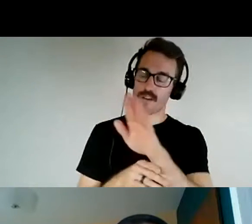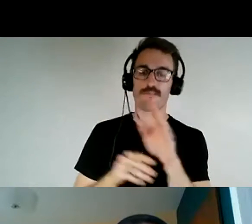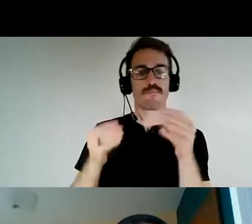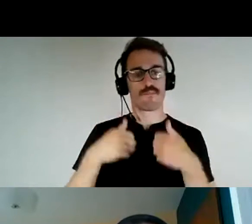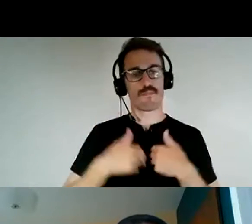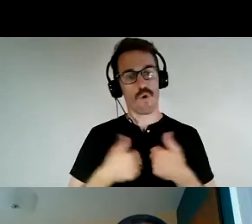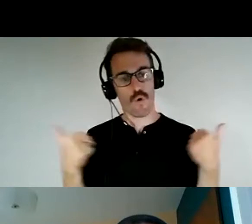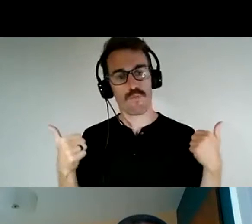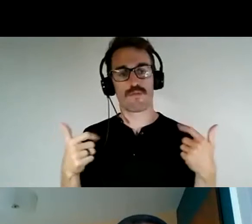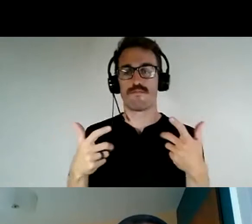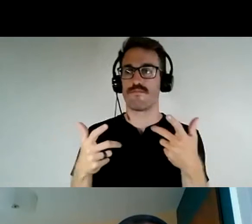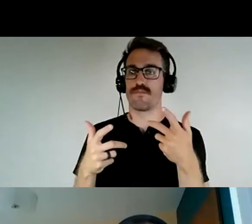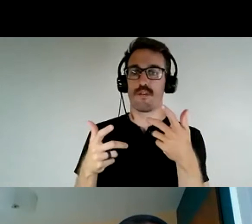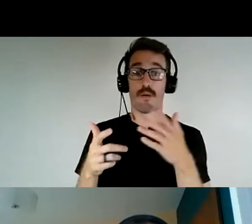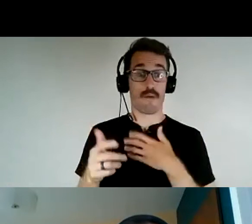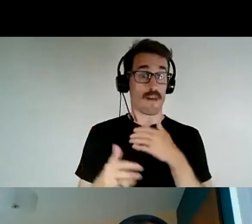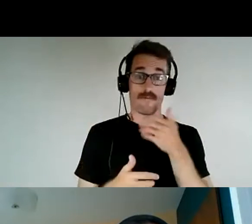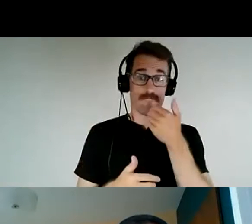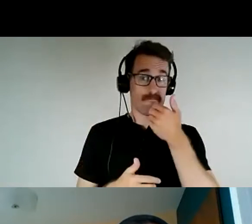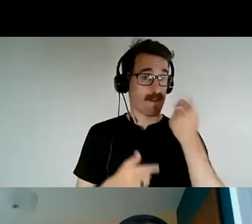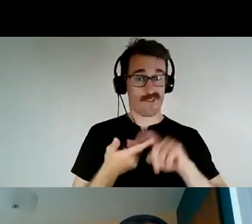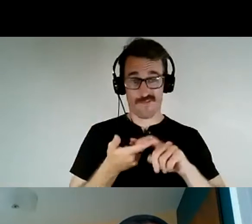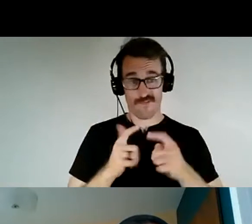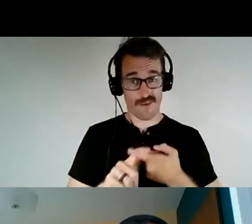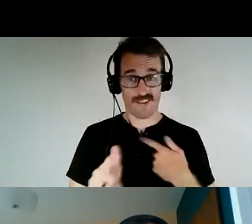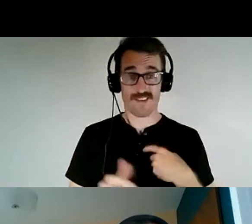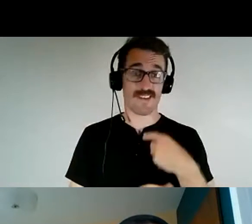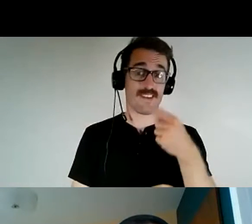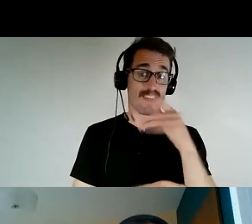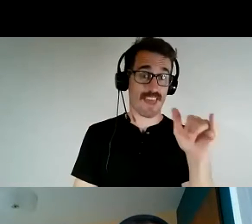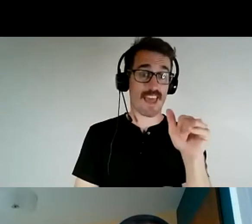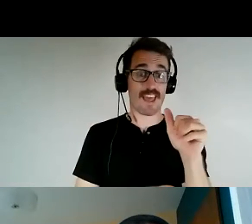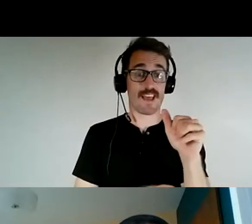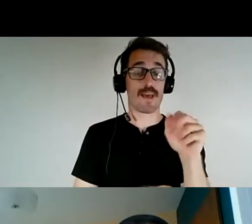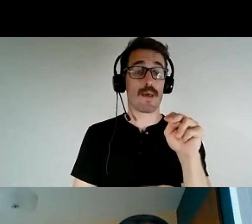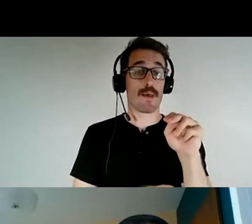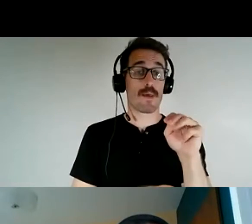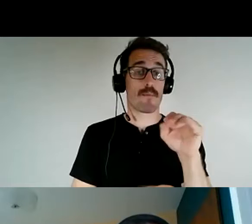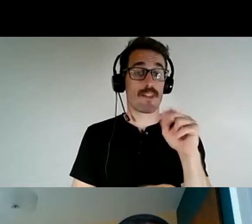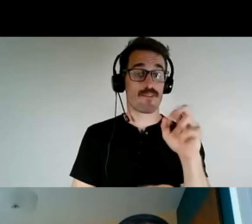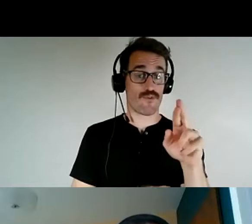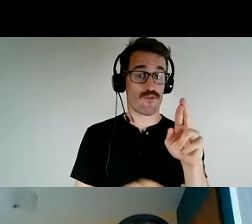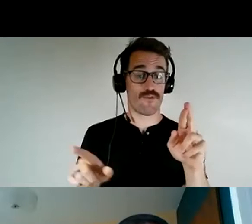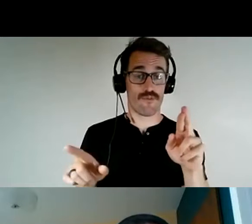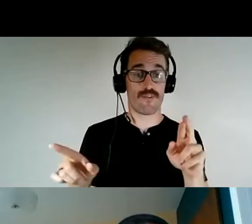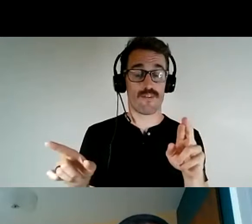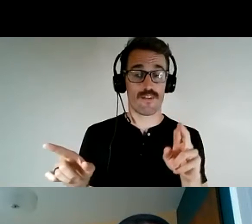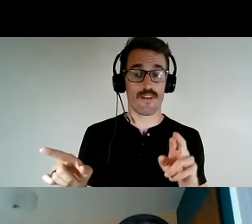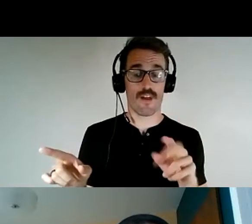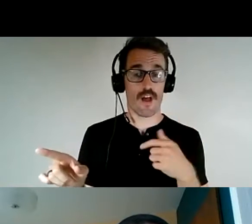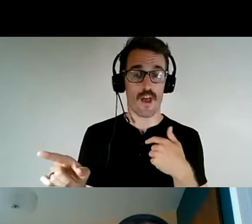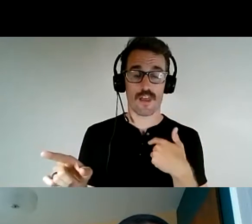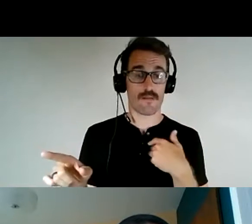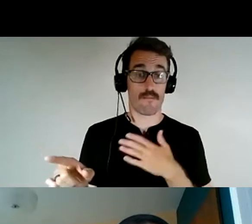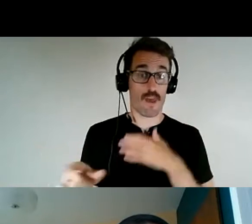my best friend is a gay minister. He married me and my husband. I always thought about the issues. I thought I